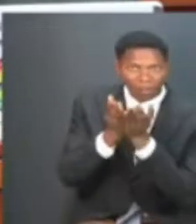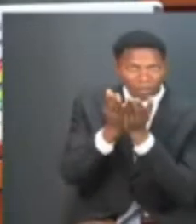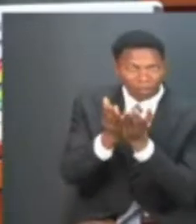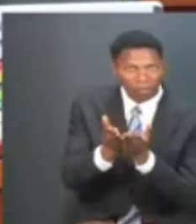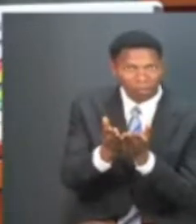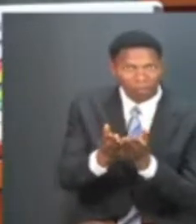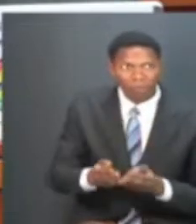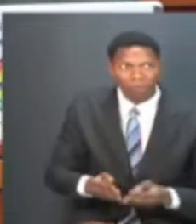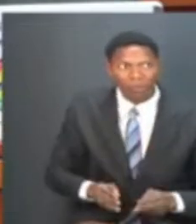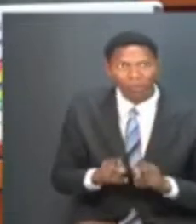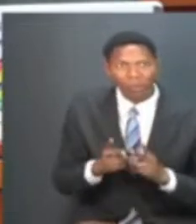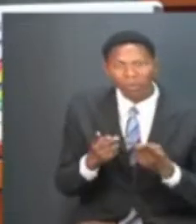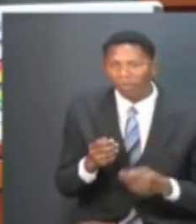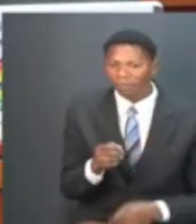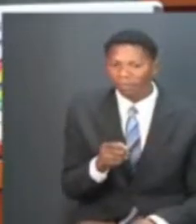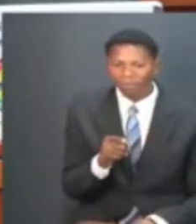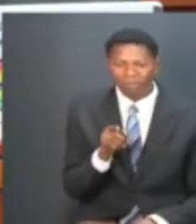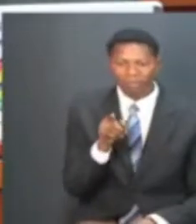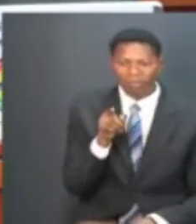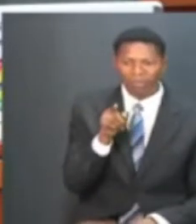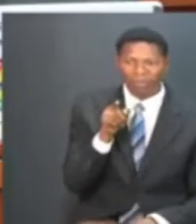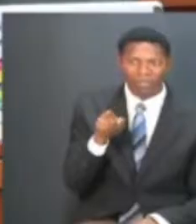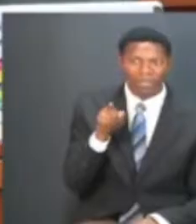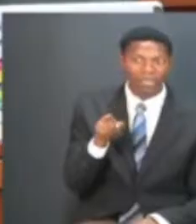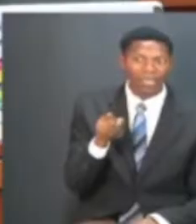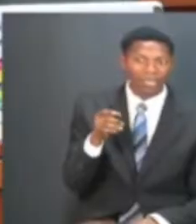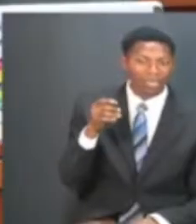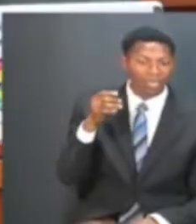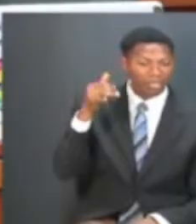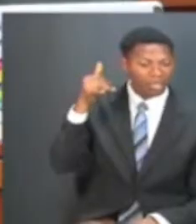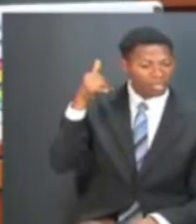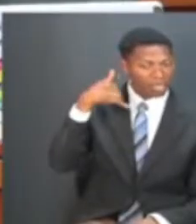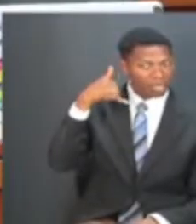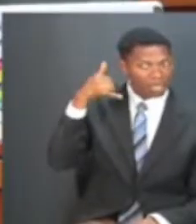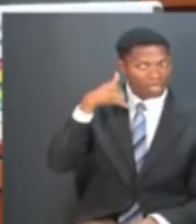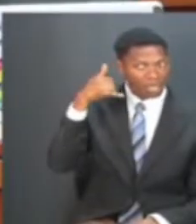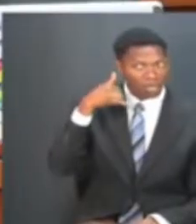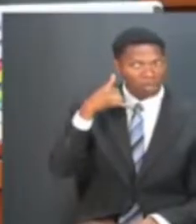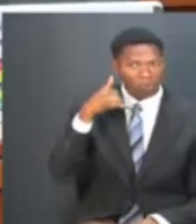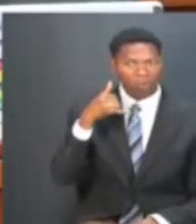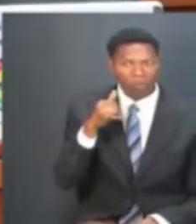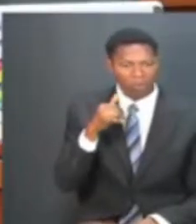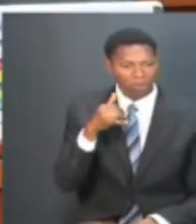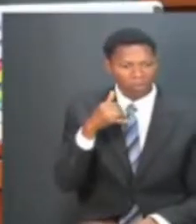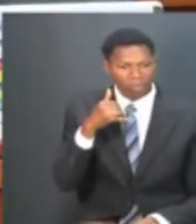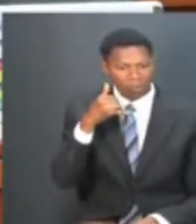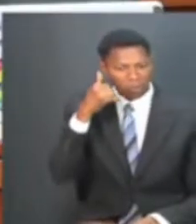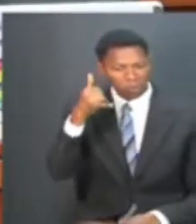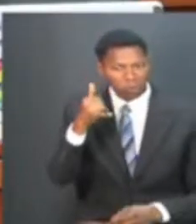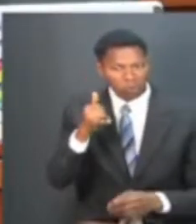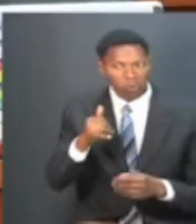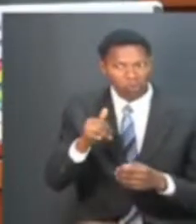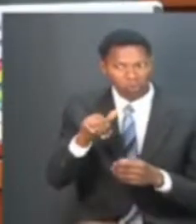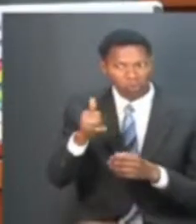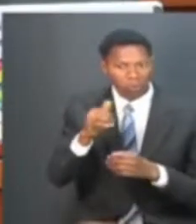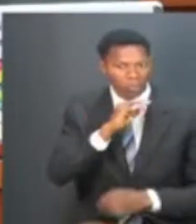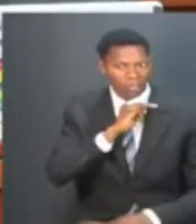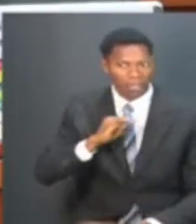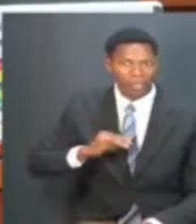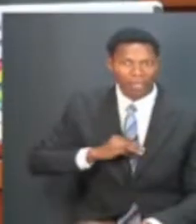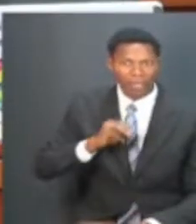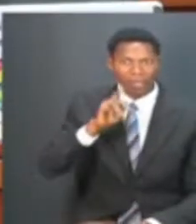So he in turn placed calls to his colleague in Karachi West